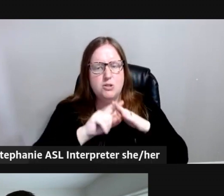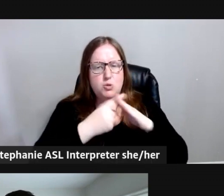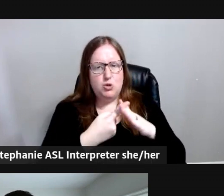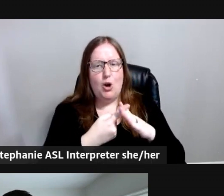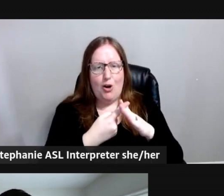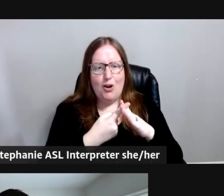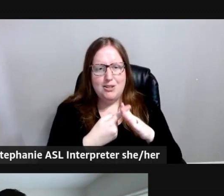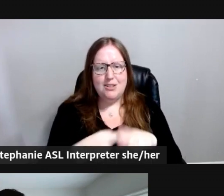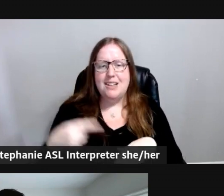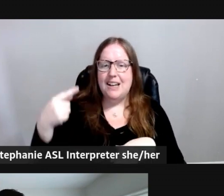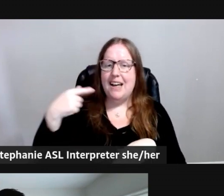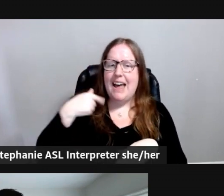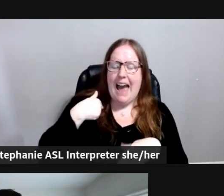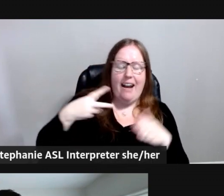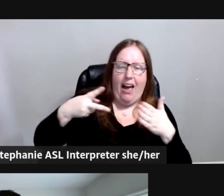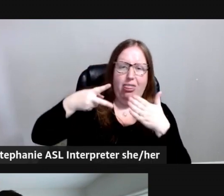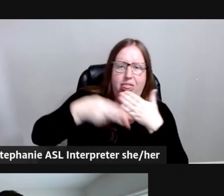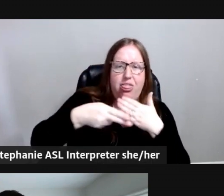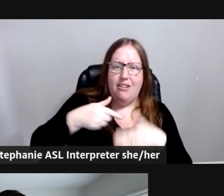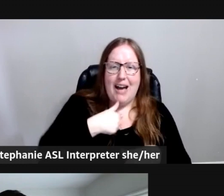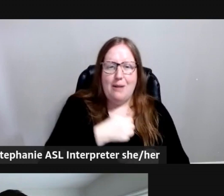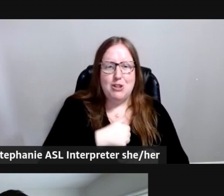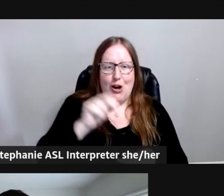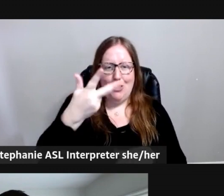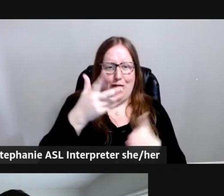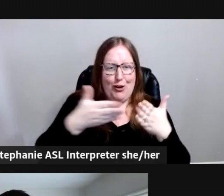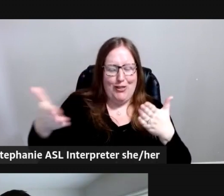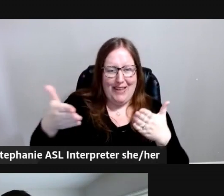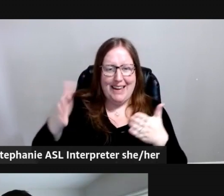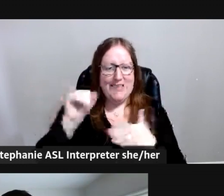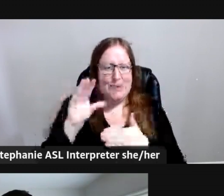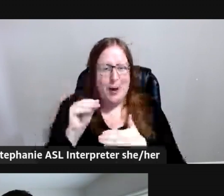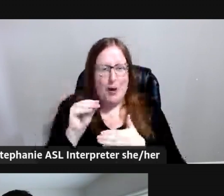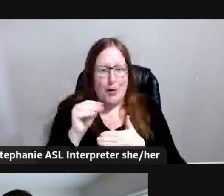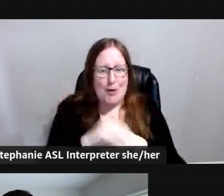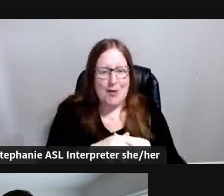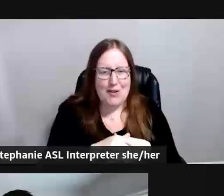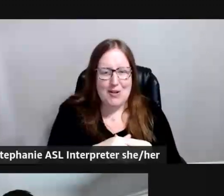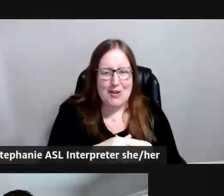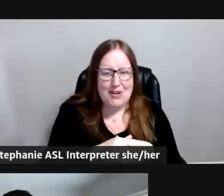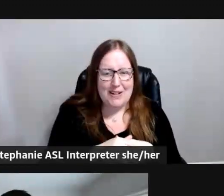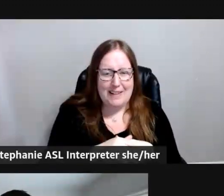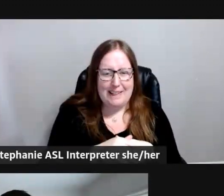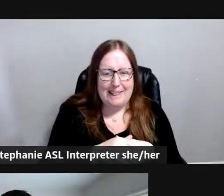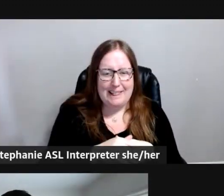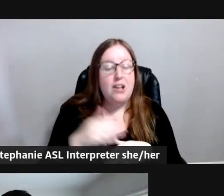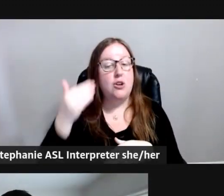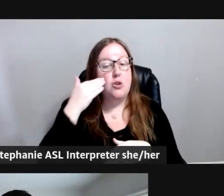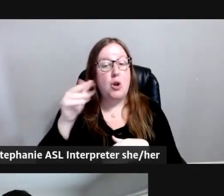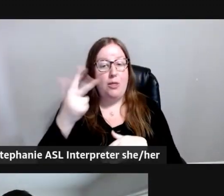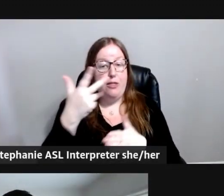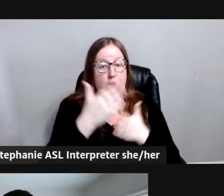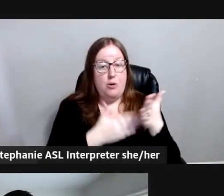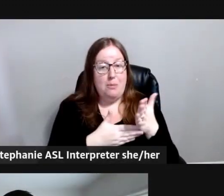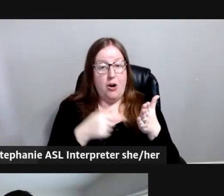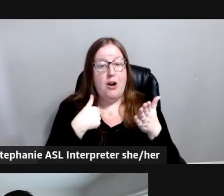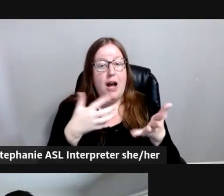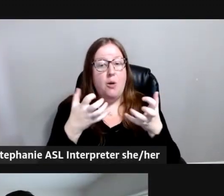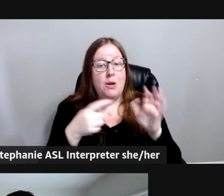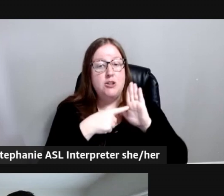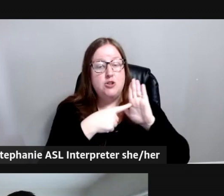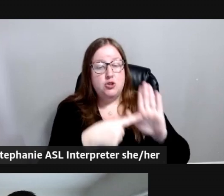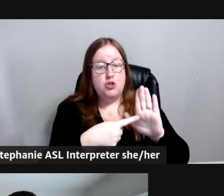And I think I cut you off midstream with the third item here, so maybe we should get back to it. The third part I want to show is